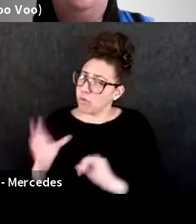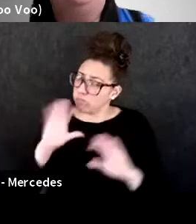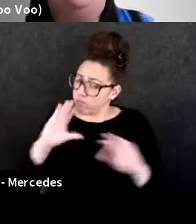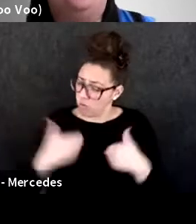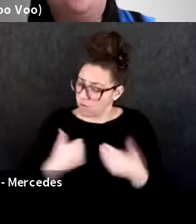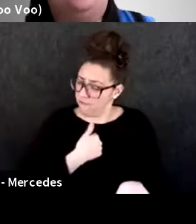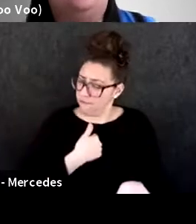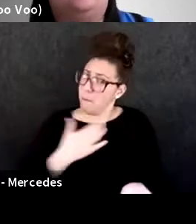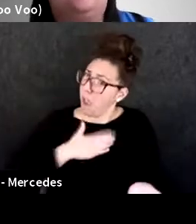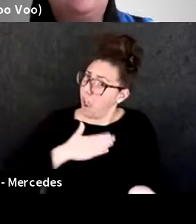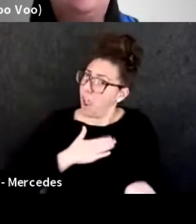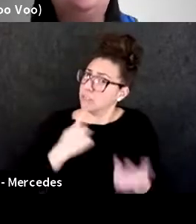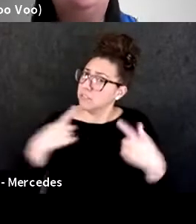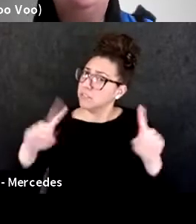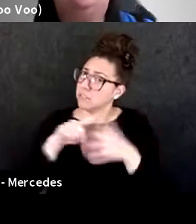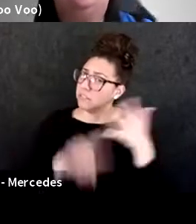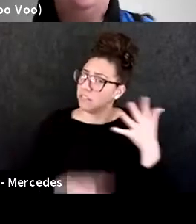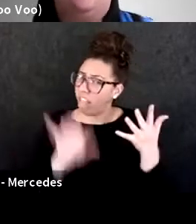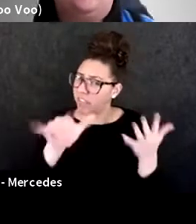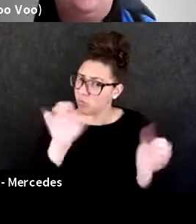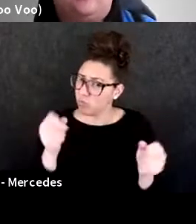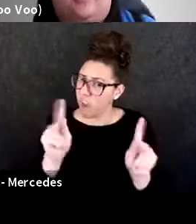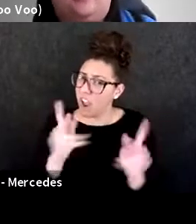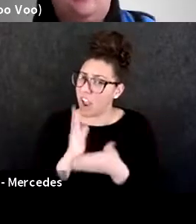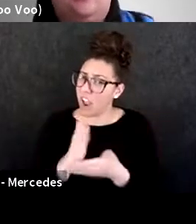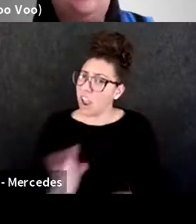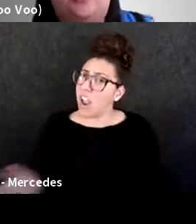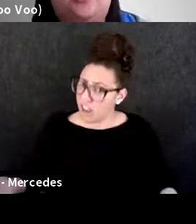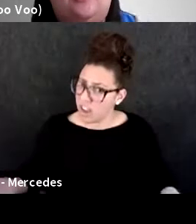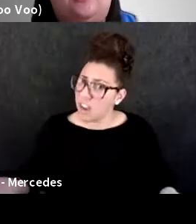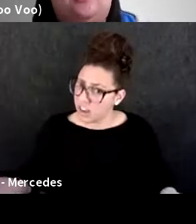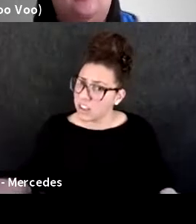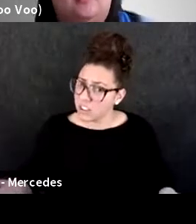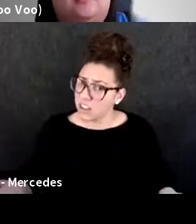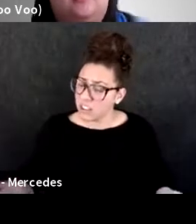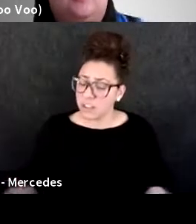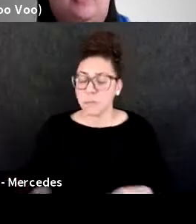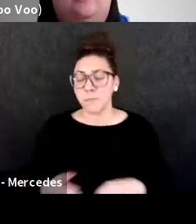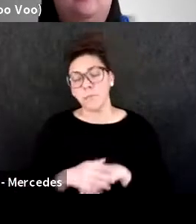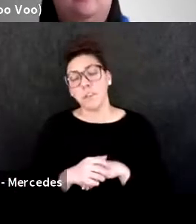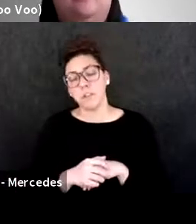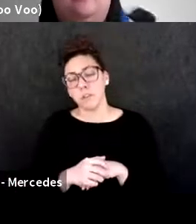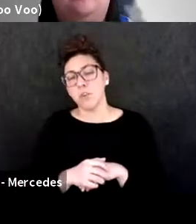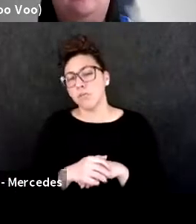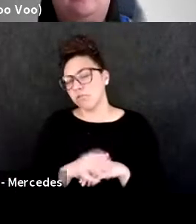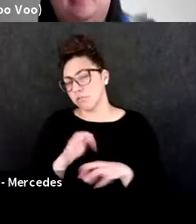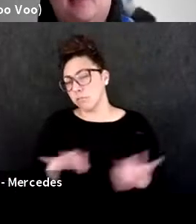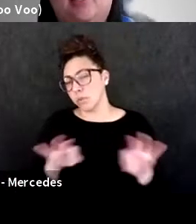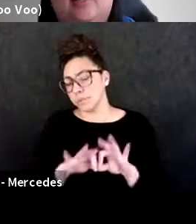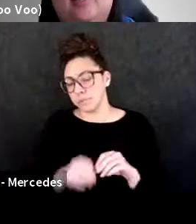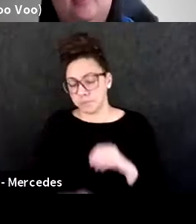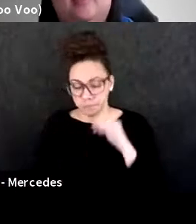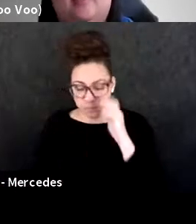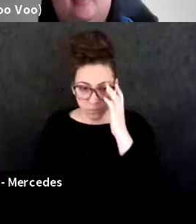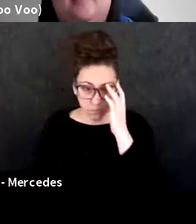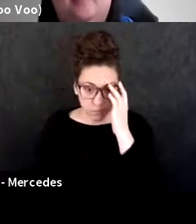is often the more of the unit that's emphasized, that you also remember that, hey, you know, you contributed to things as well. And Lee touched